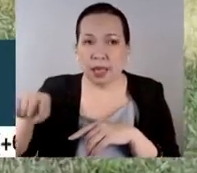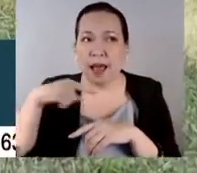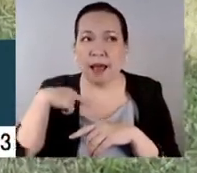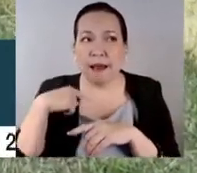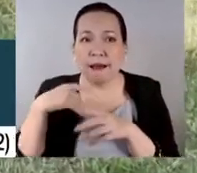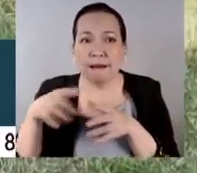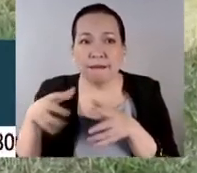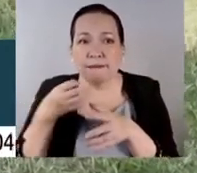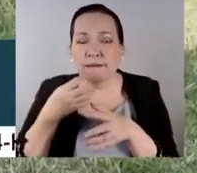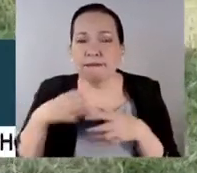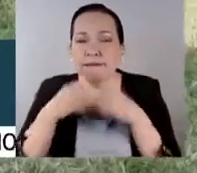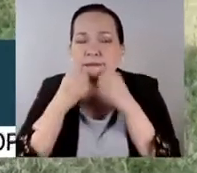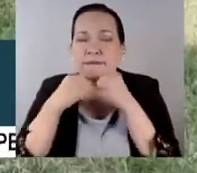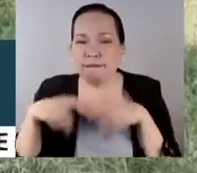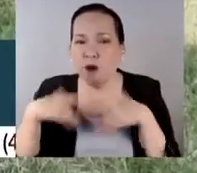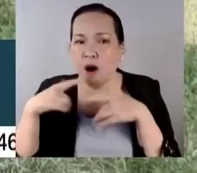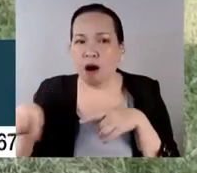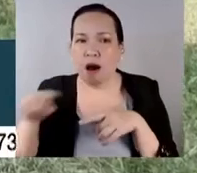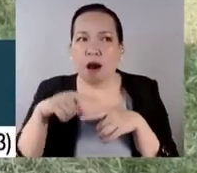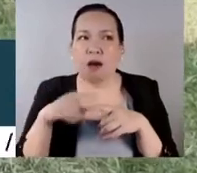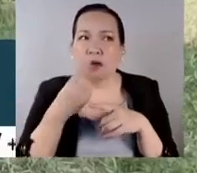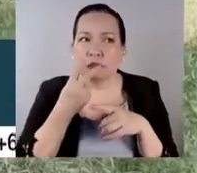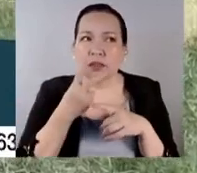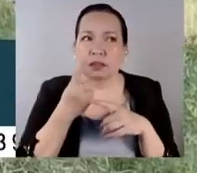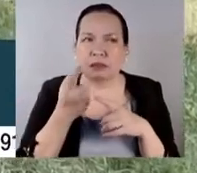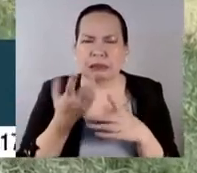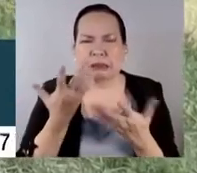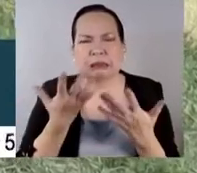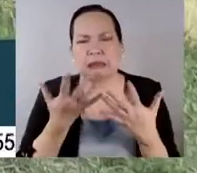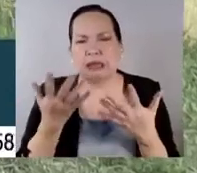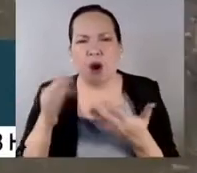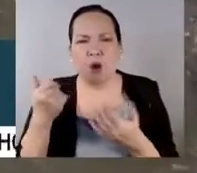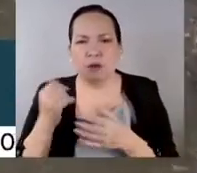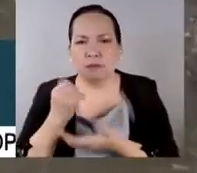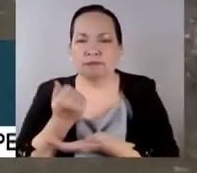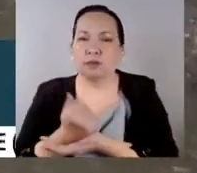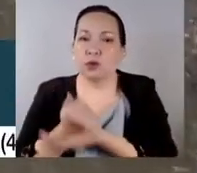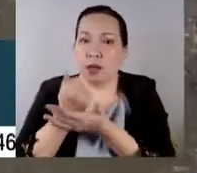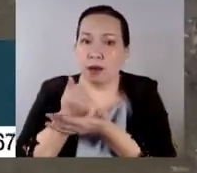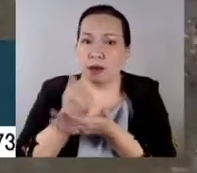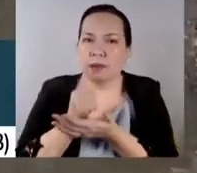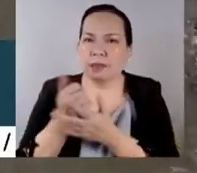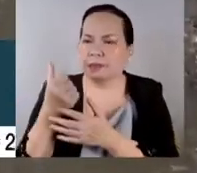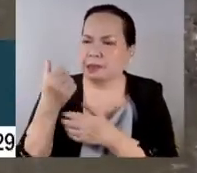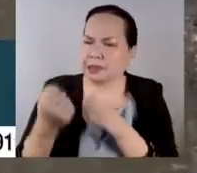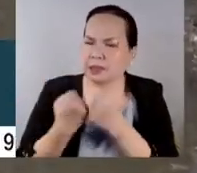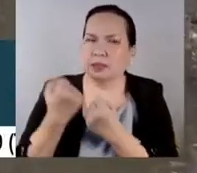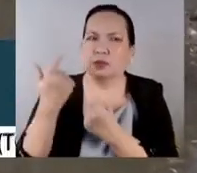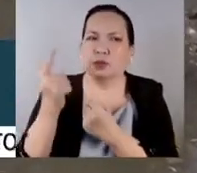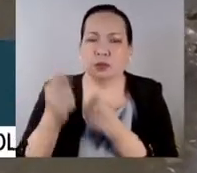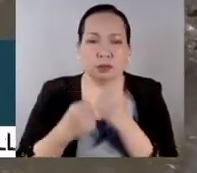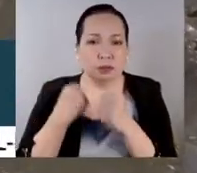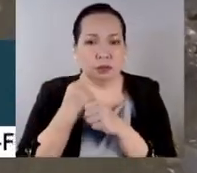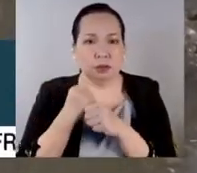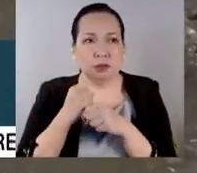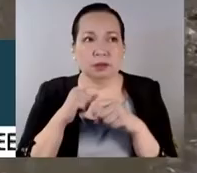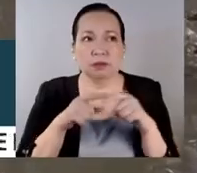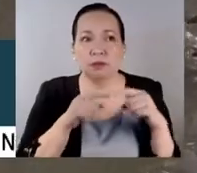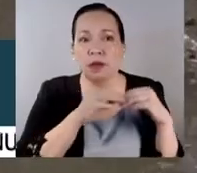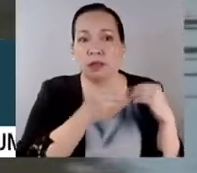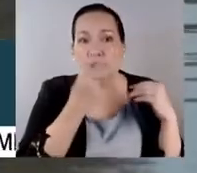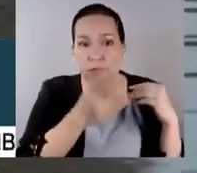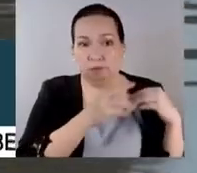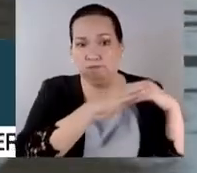unique territory, their recovery may take decades. But downstream from the Kakhovka Dam, much of